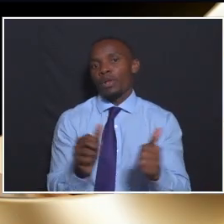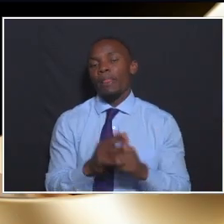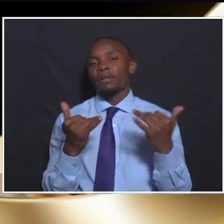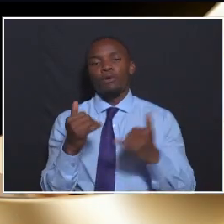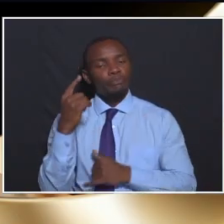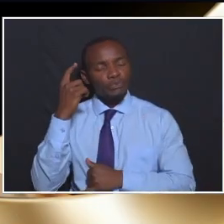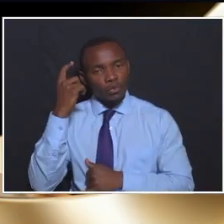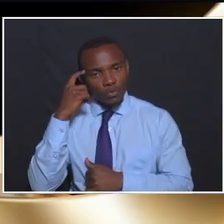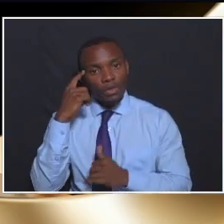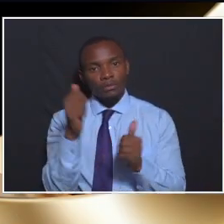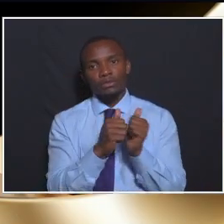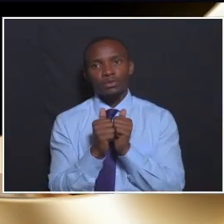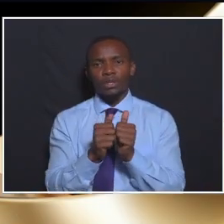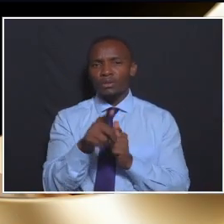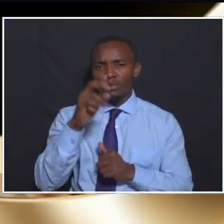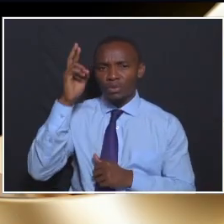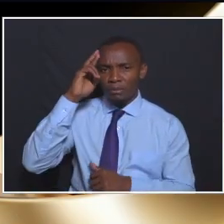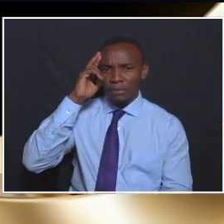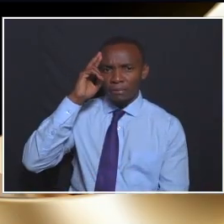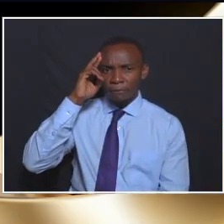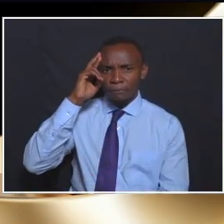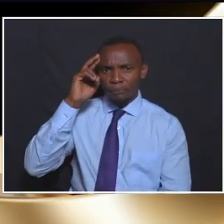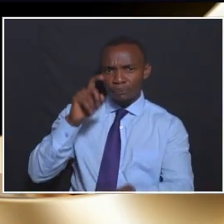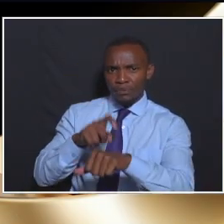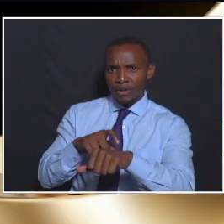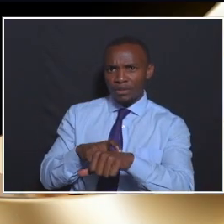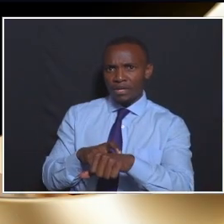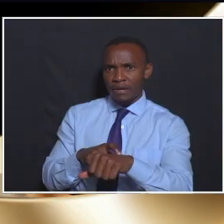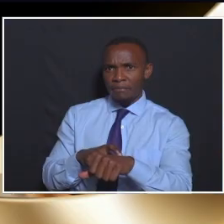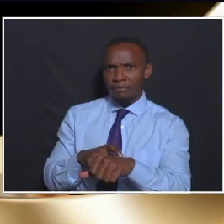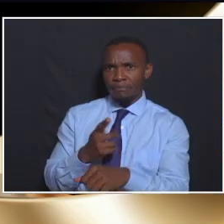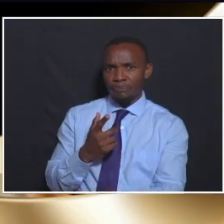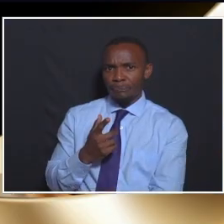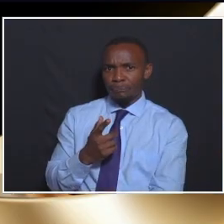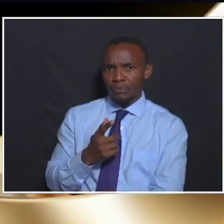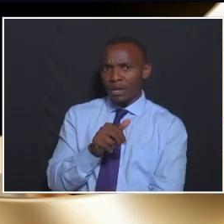when South Korea took the Oscars? Yeah?